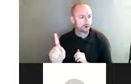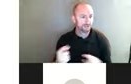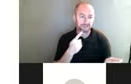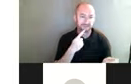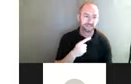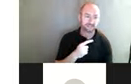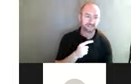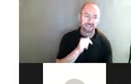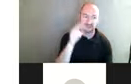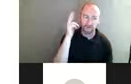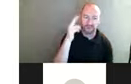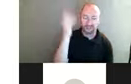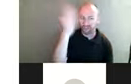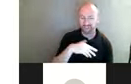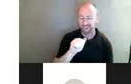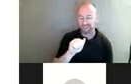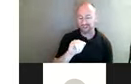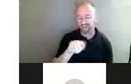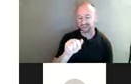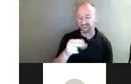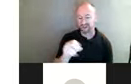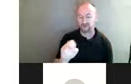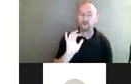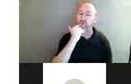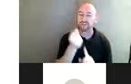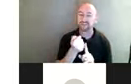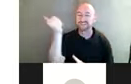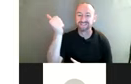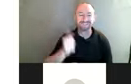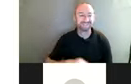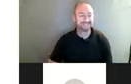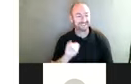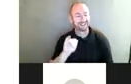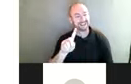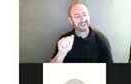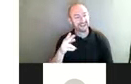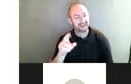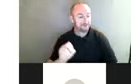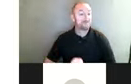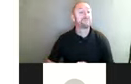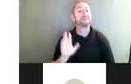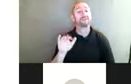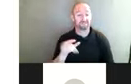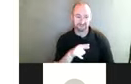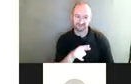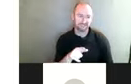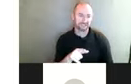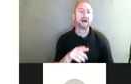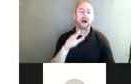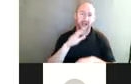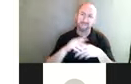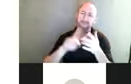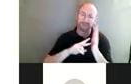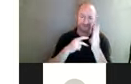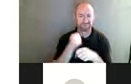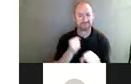she didn't actually realize that she accidentally deleted it in her attempt to make this horrible specimen. And by the way, I mean, this was totally intentional.